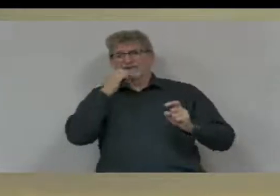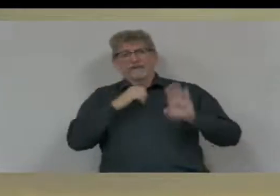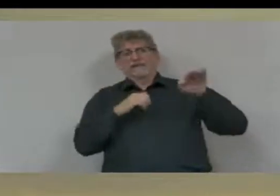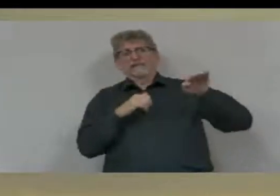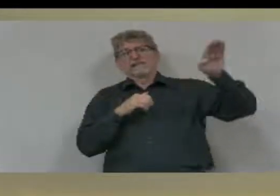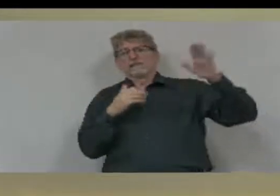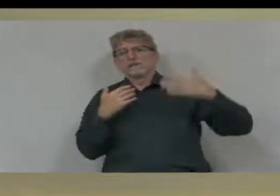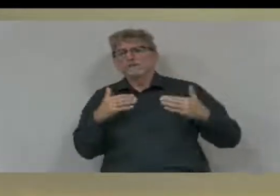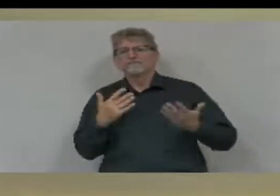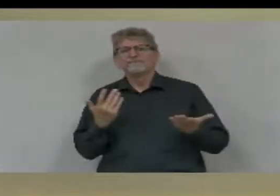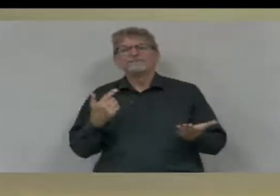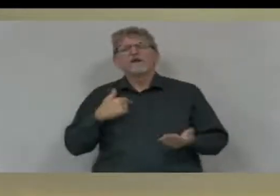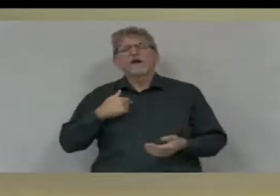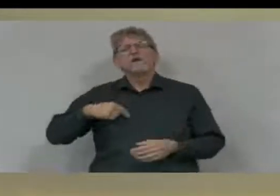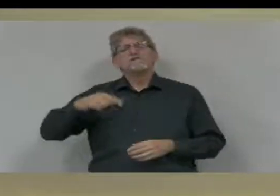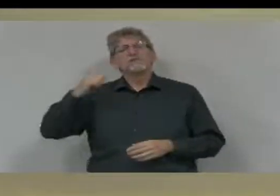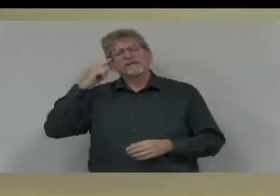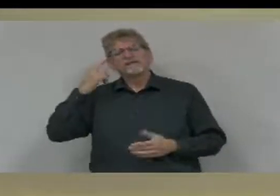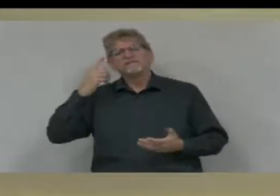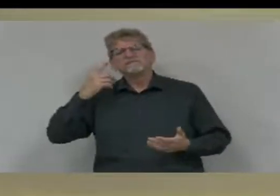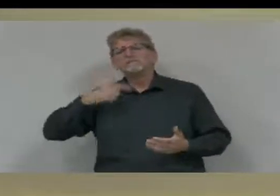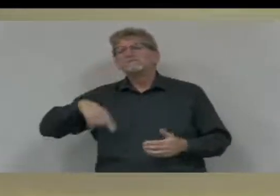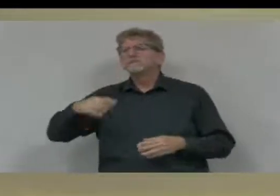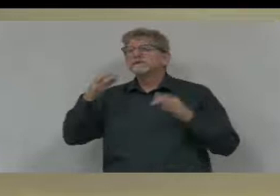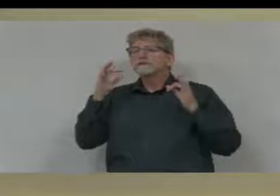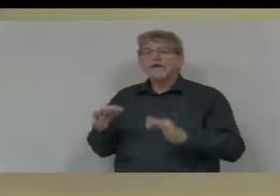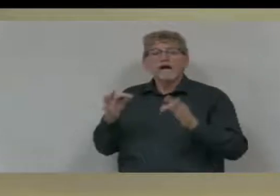the decision about, you know, other sorts of